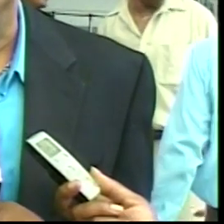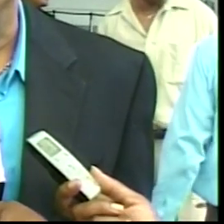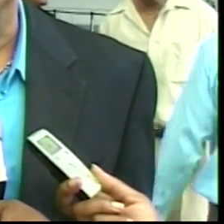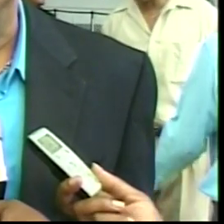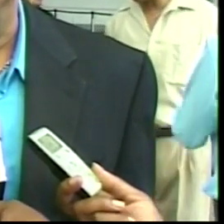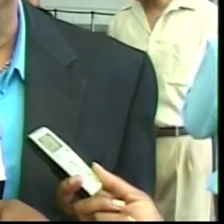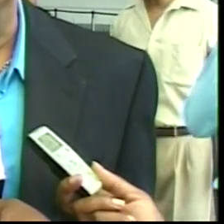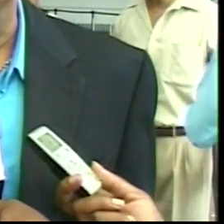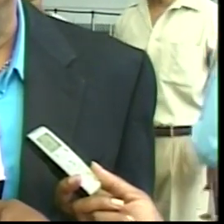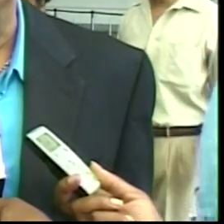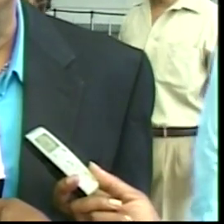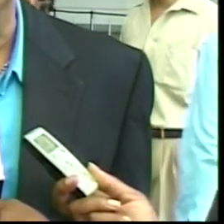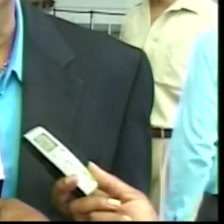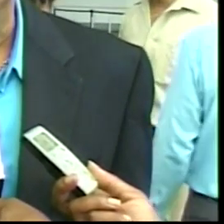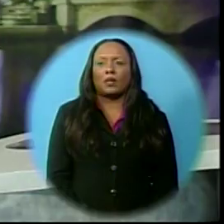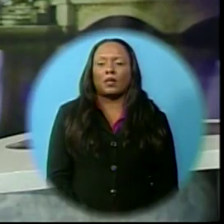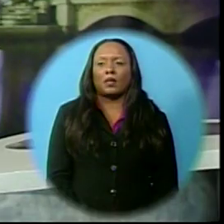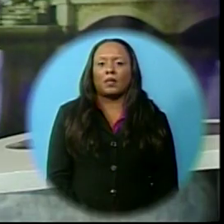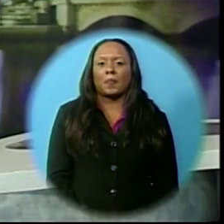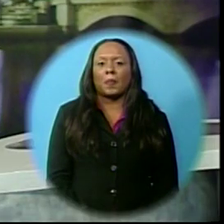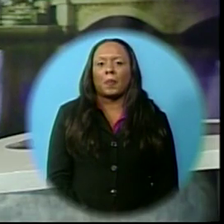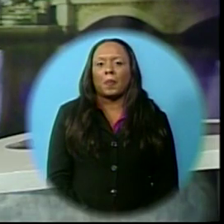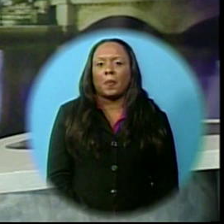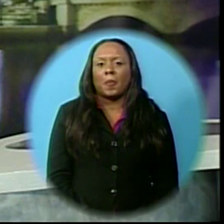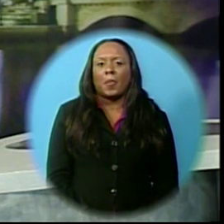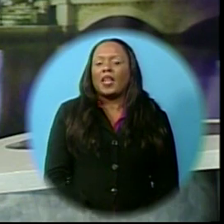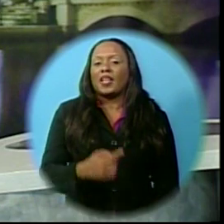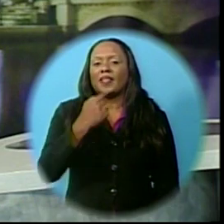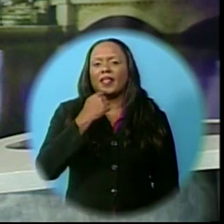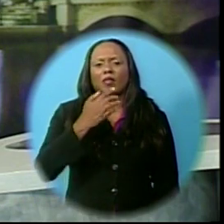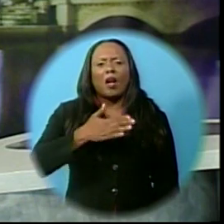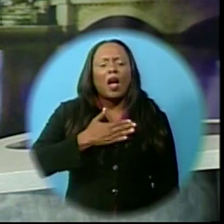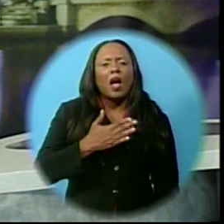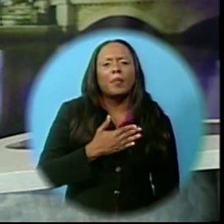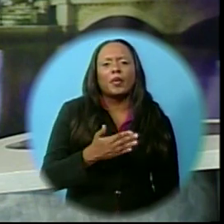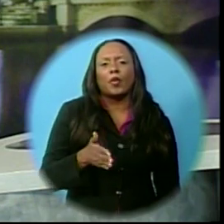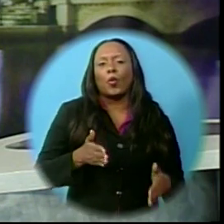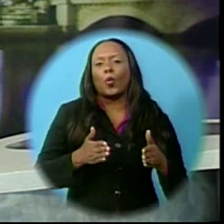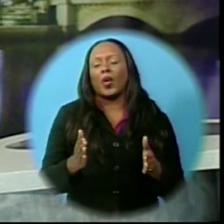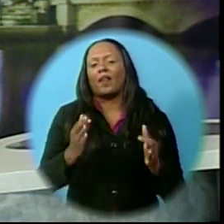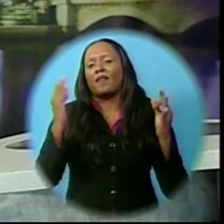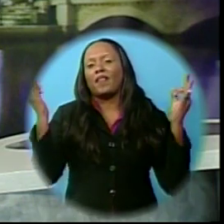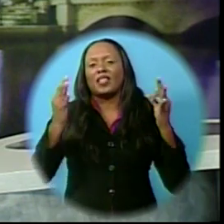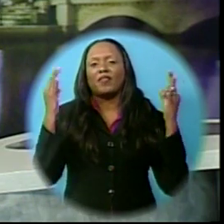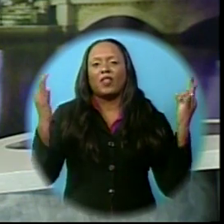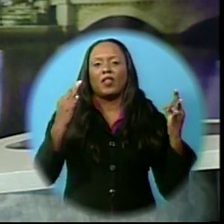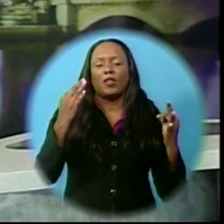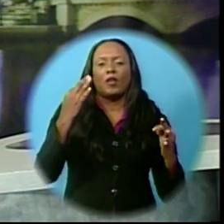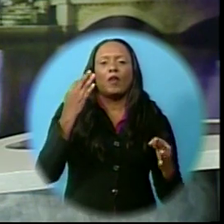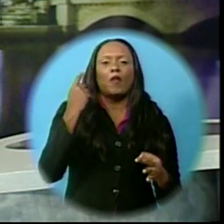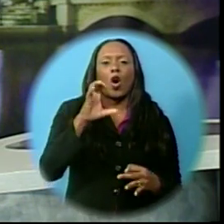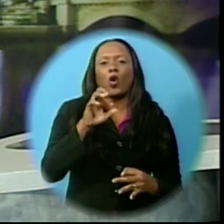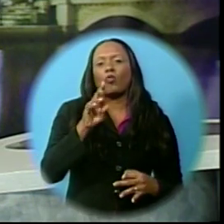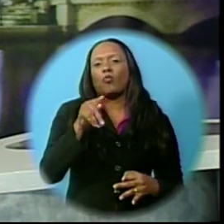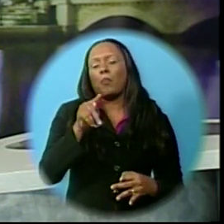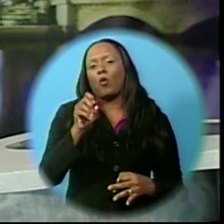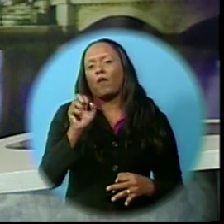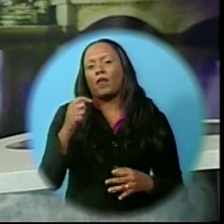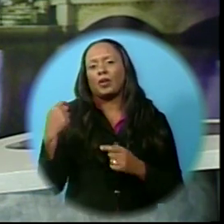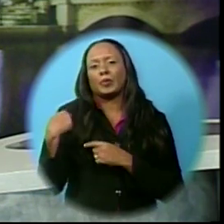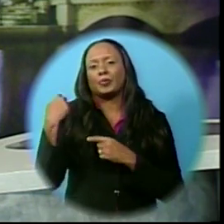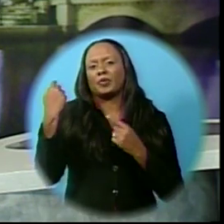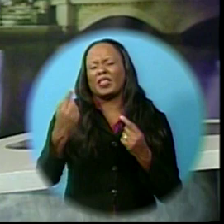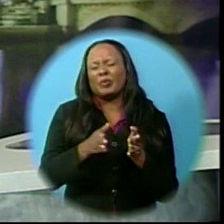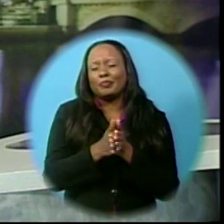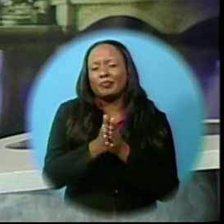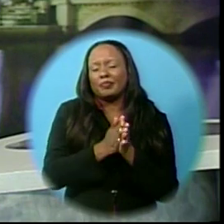we are gearing up for everything Mr. Brown says he is pleased with the way the festival has gone so far And he is looking forward to